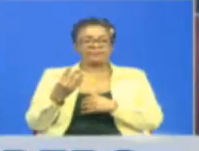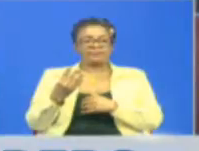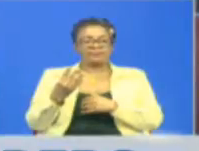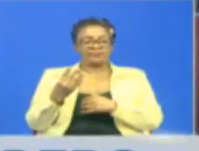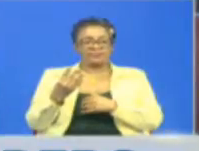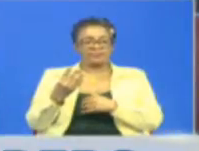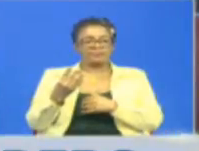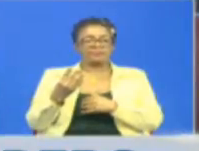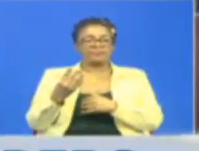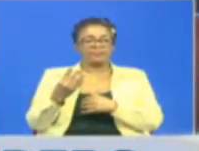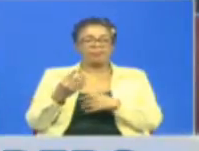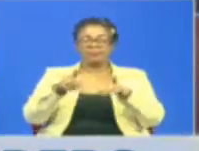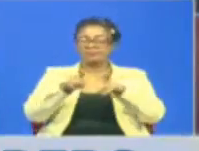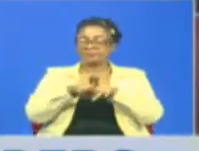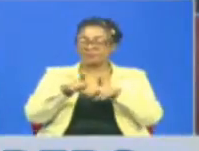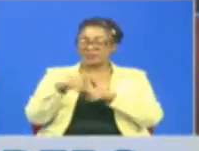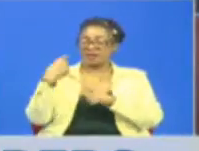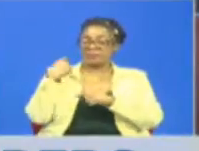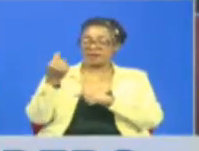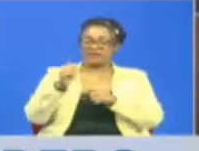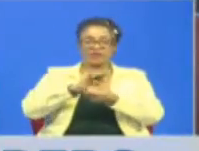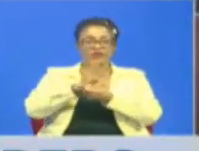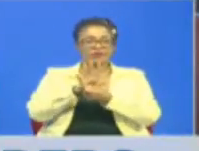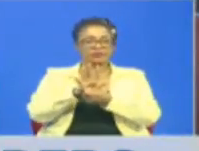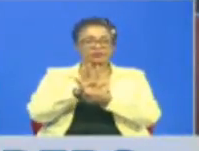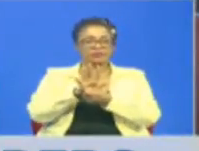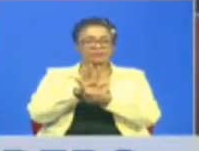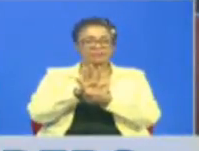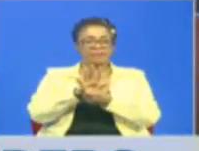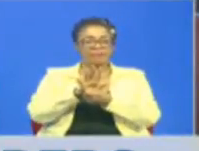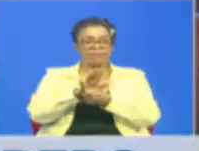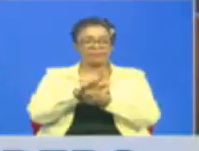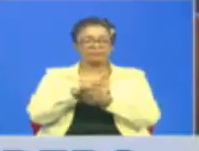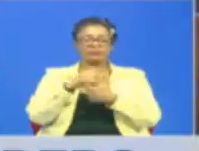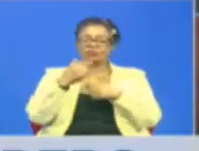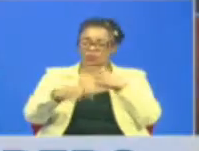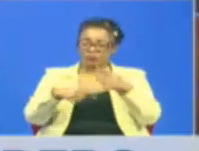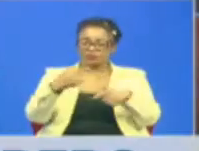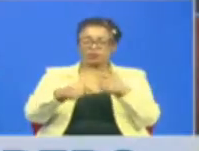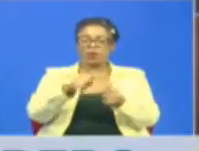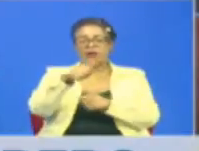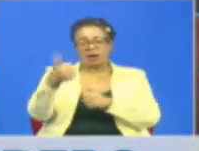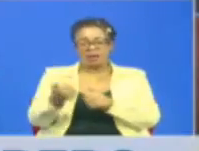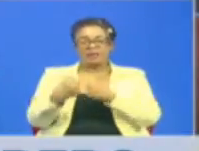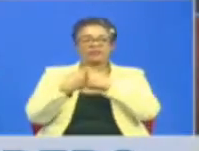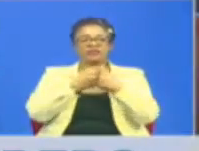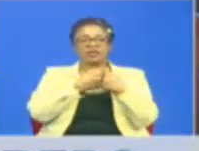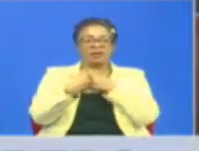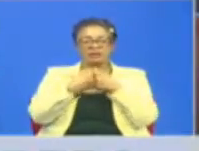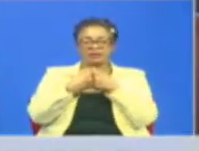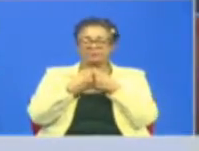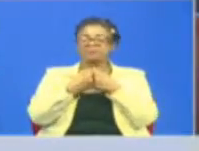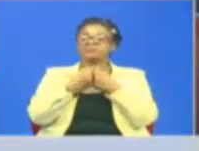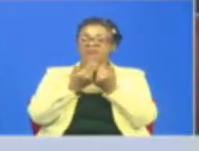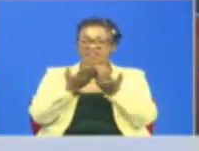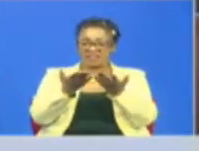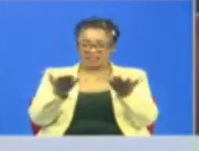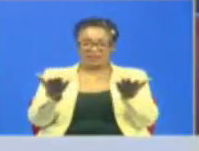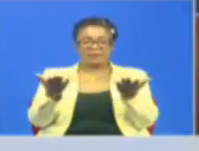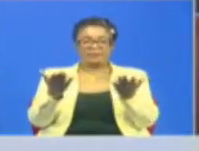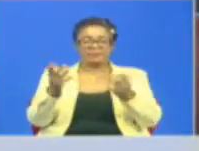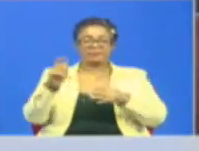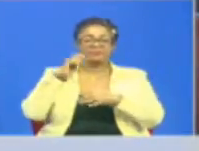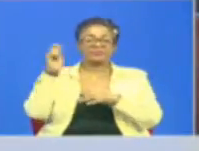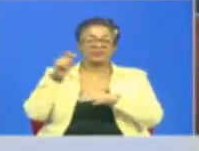Well, as the number of coronavirus infections keeps soaring, yet another challenge is in the offing. The Kenya National Union